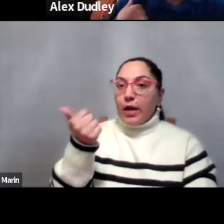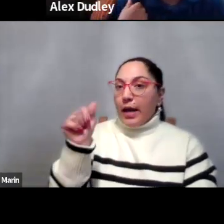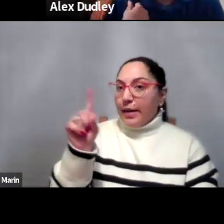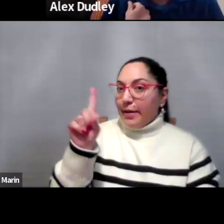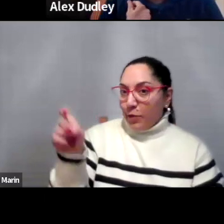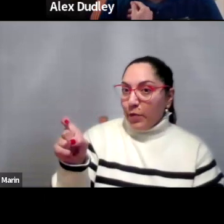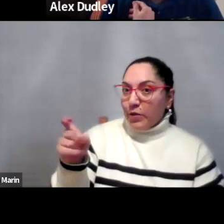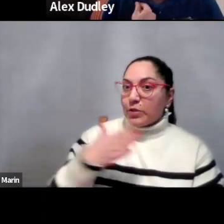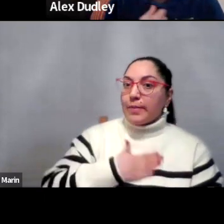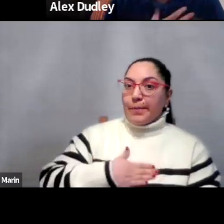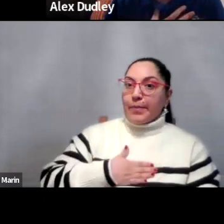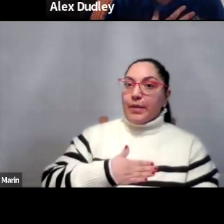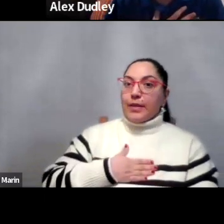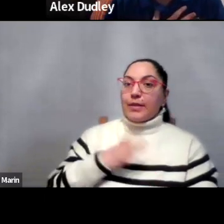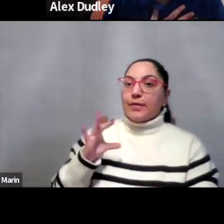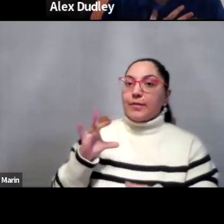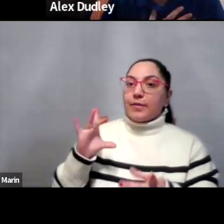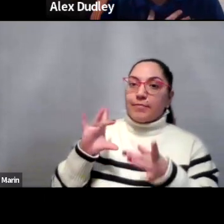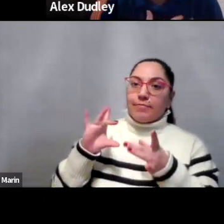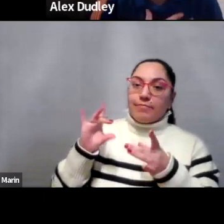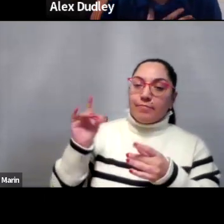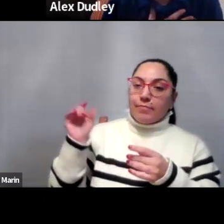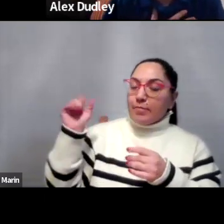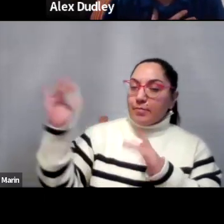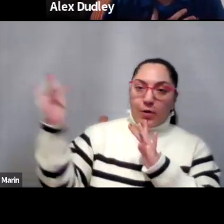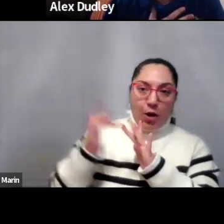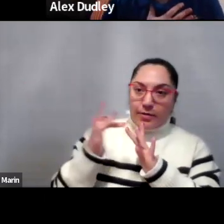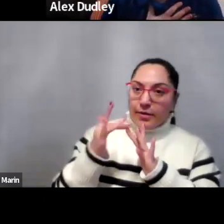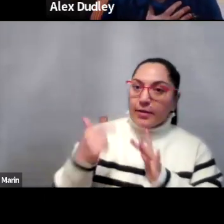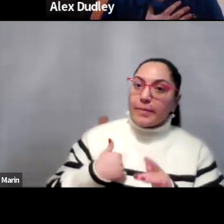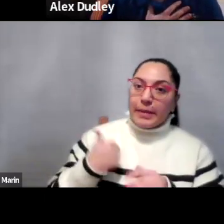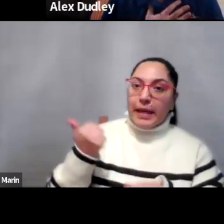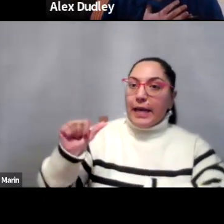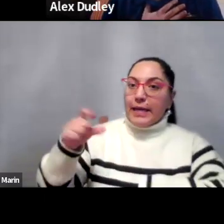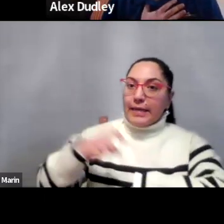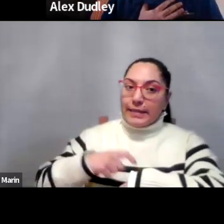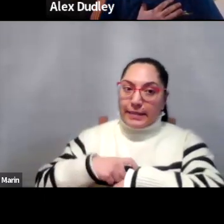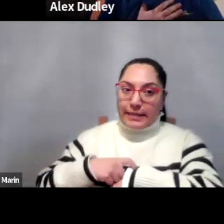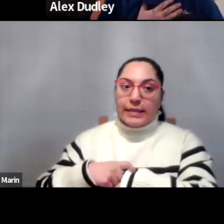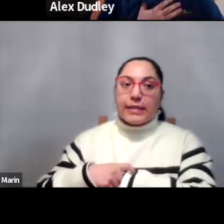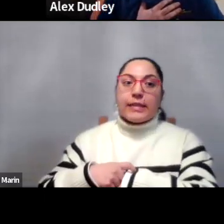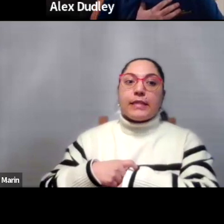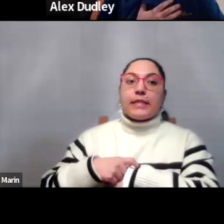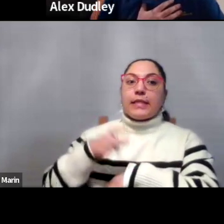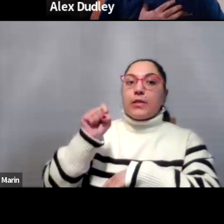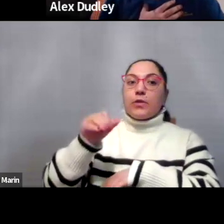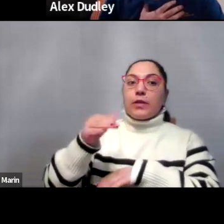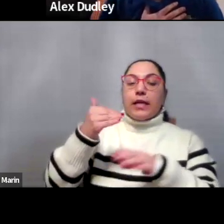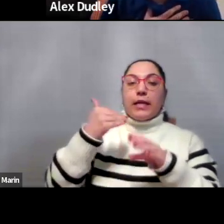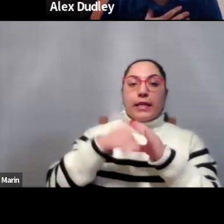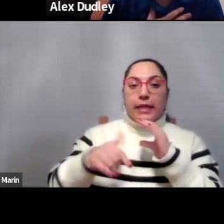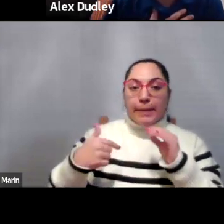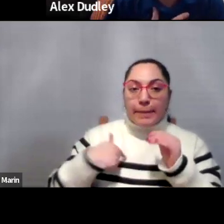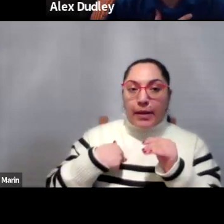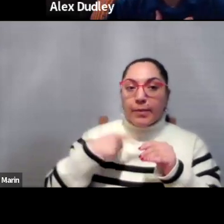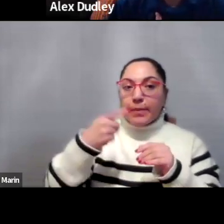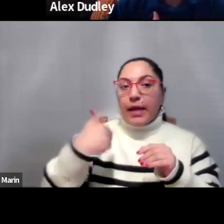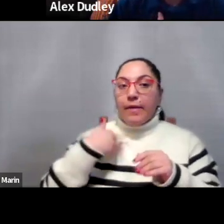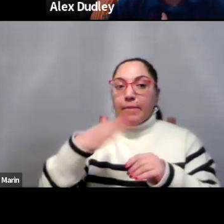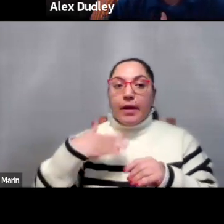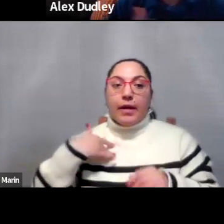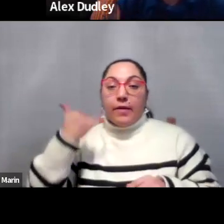Like I said, I'm the director. Our program manager, Molly Brado, comes with me to a lot of these kinds of